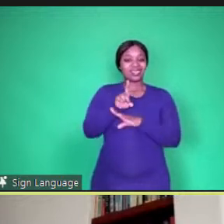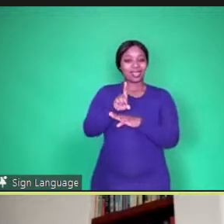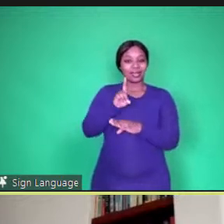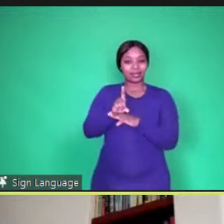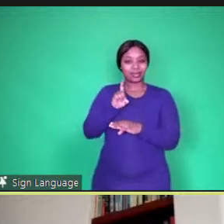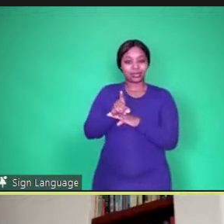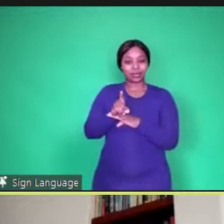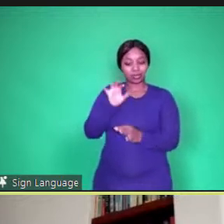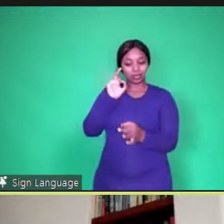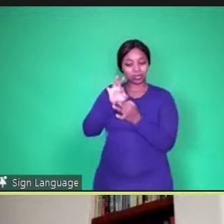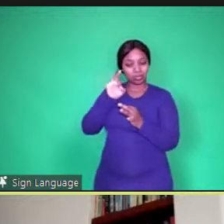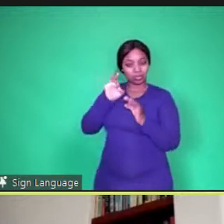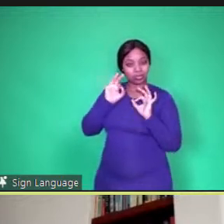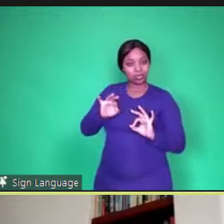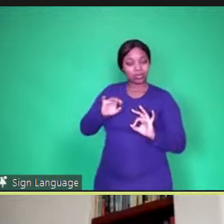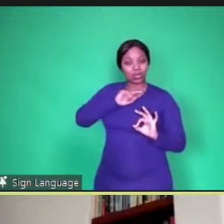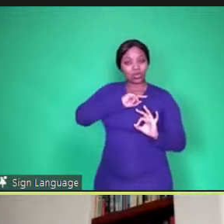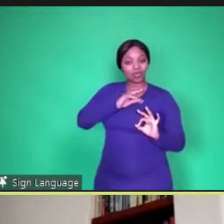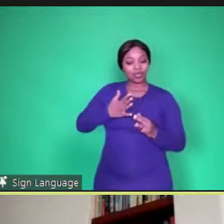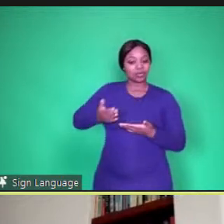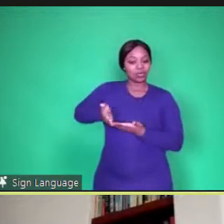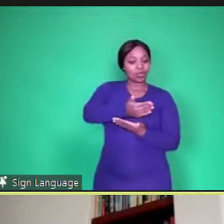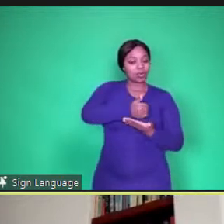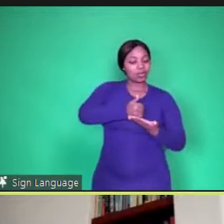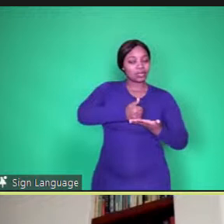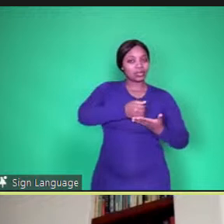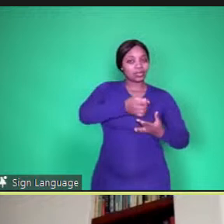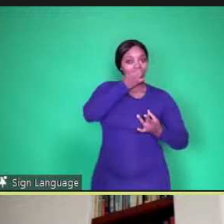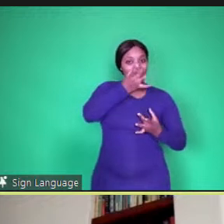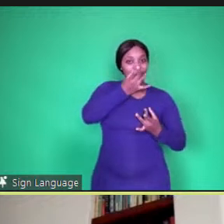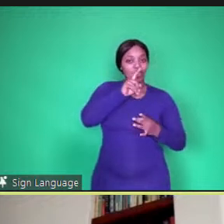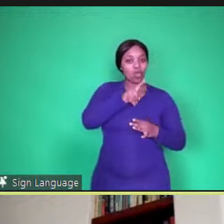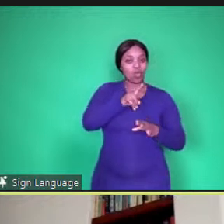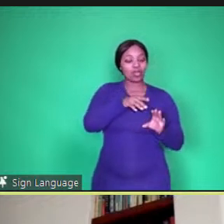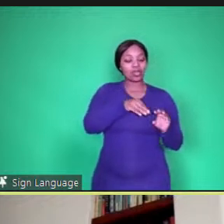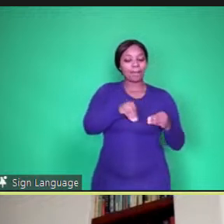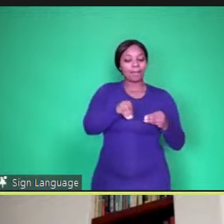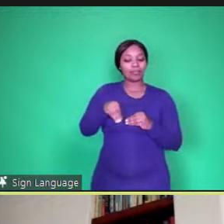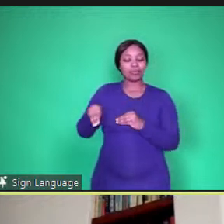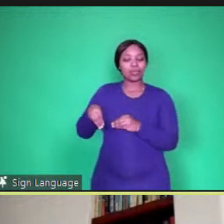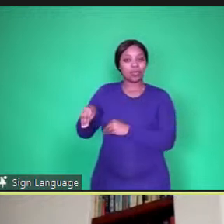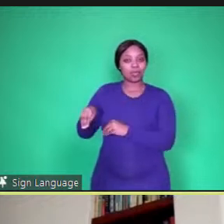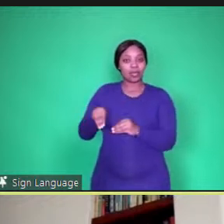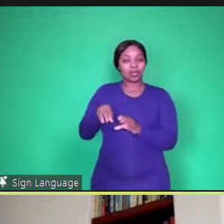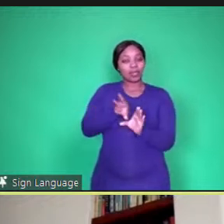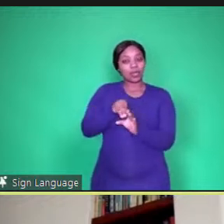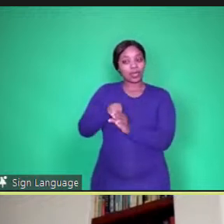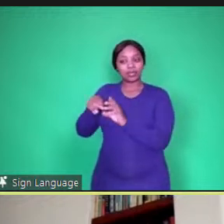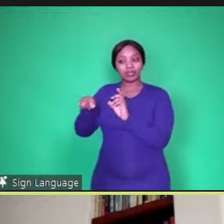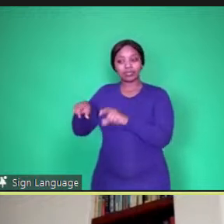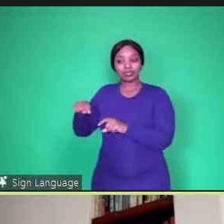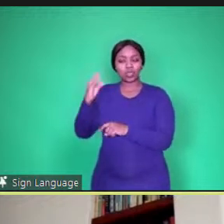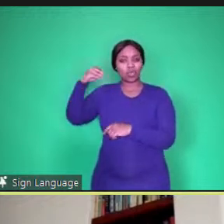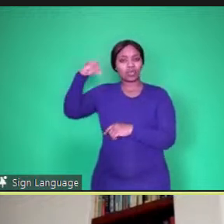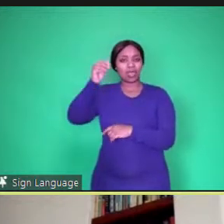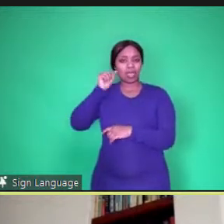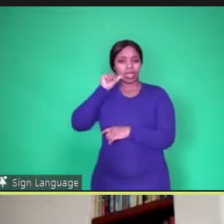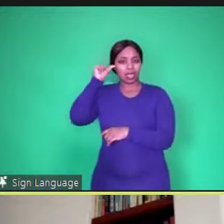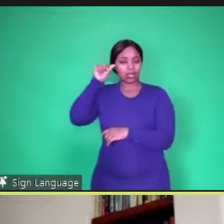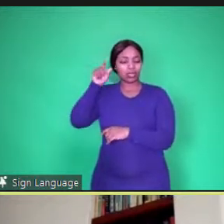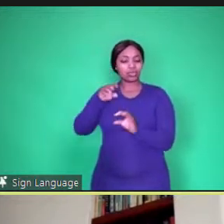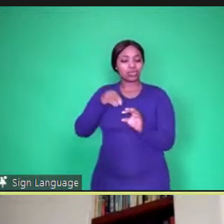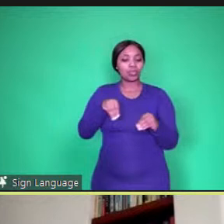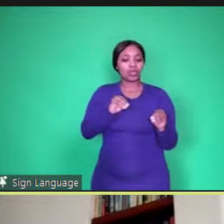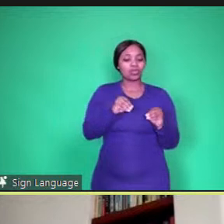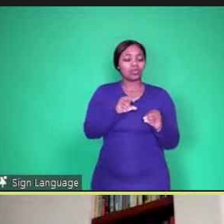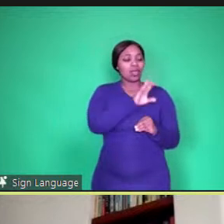collected information on mobility from the perspective of adults who move, where people were asked, were you living in the same household in